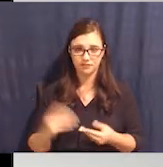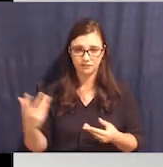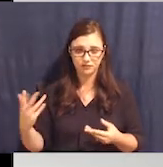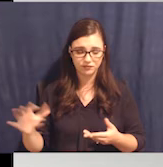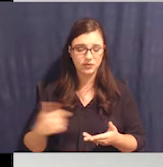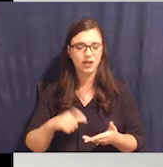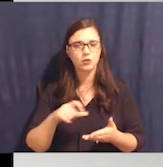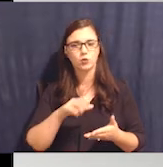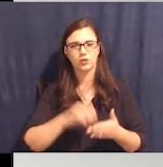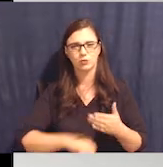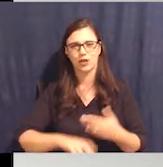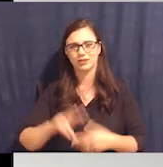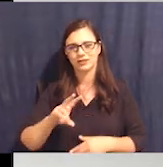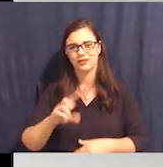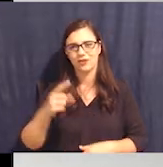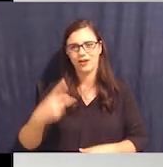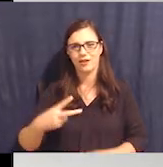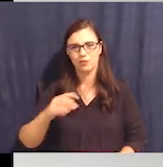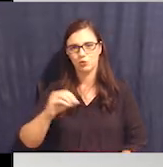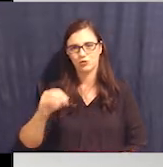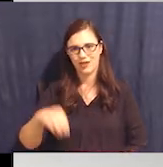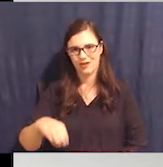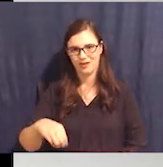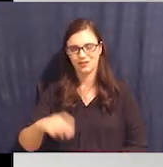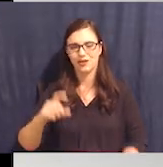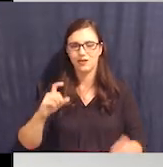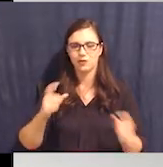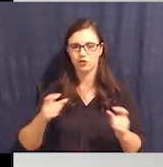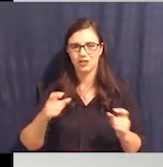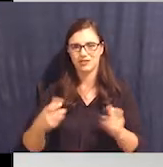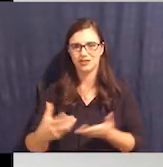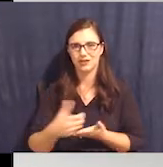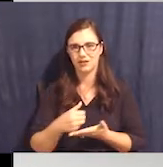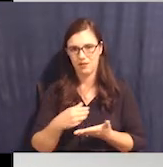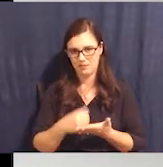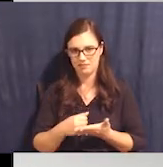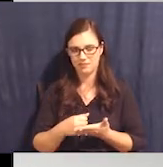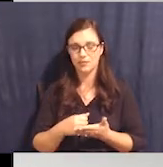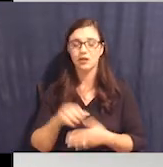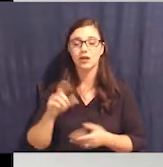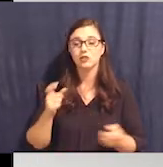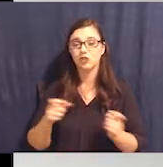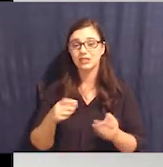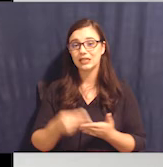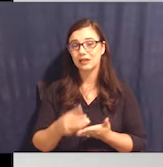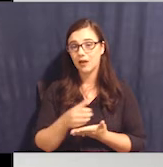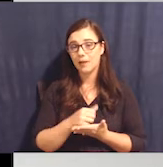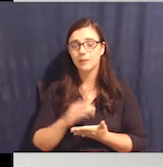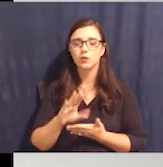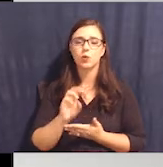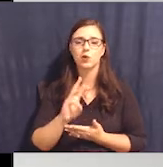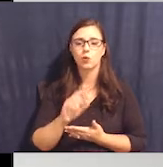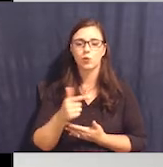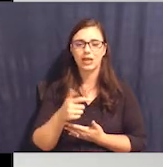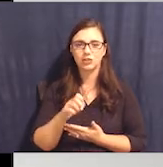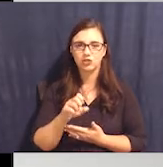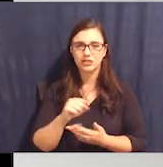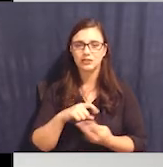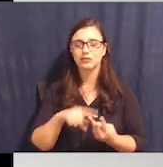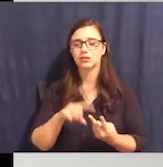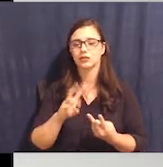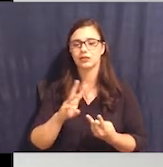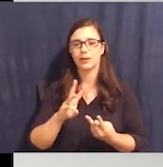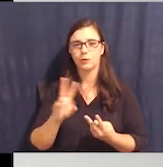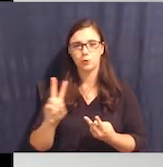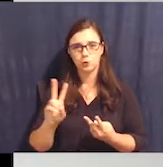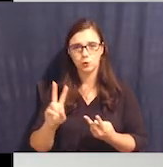you got to subtract 7.5% of adjusted gross income. Adjusted gross income is your wages,